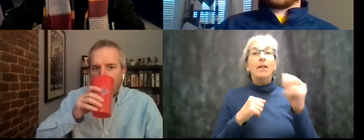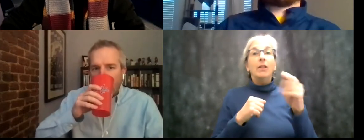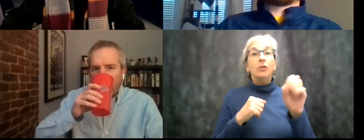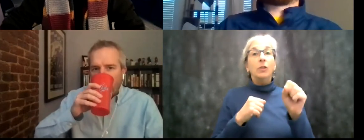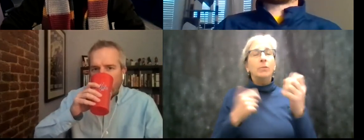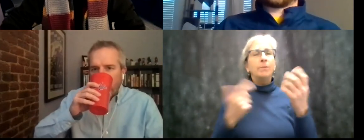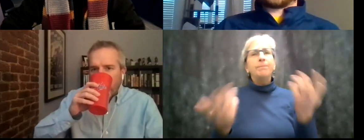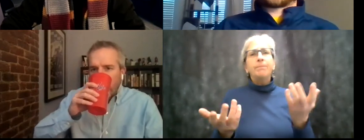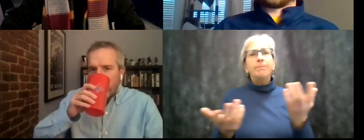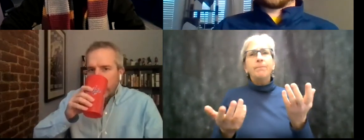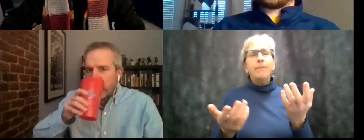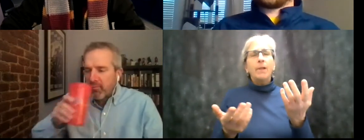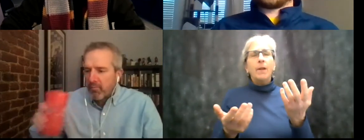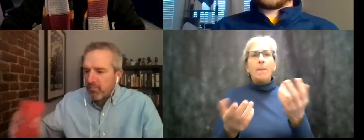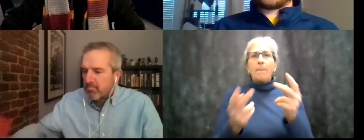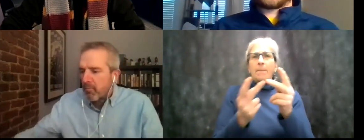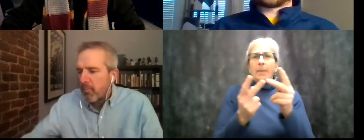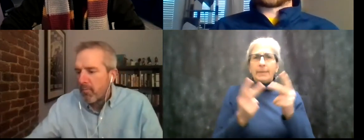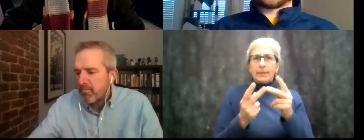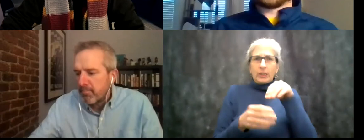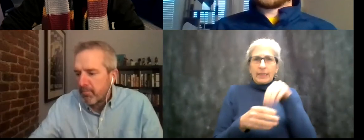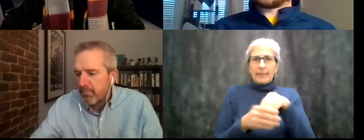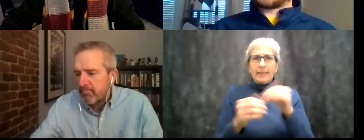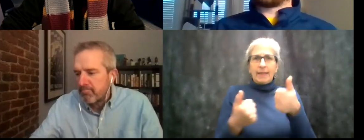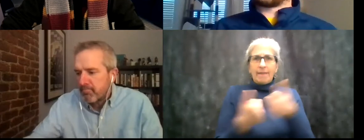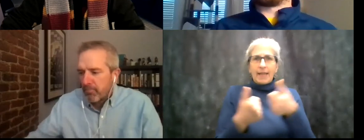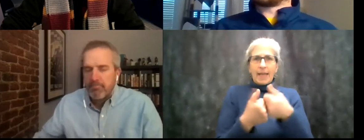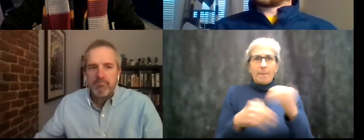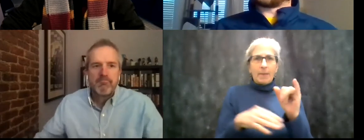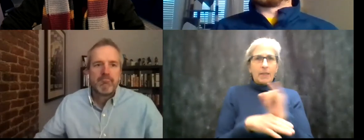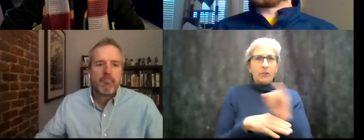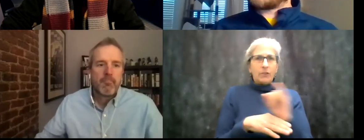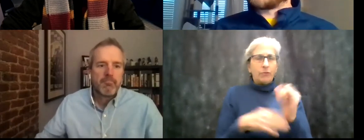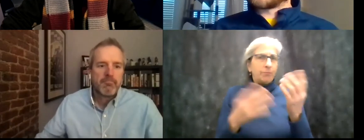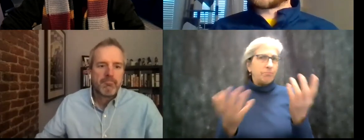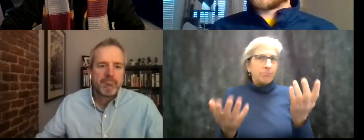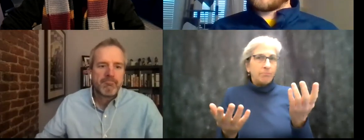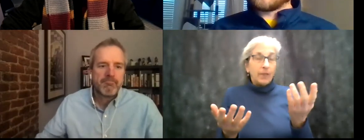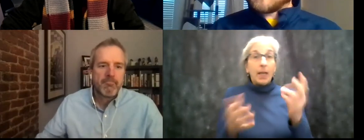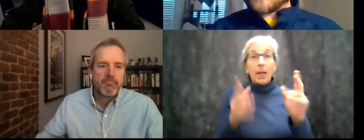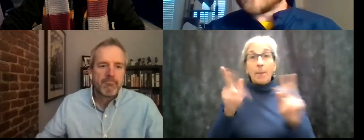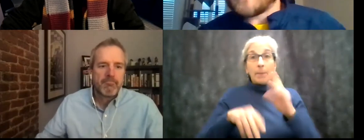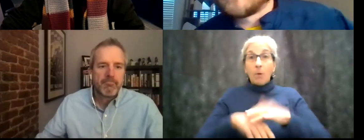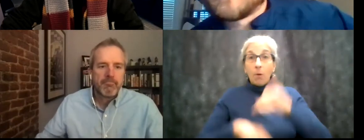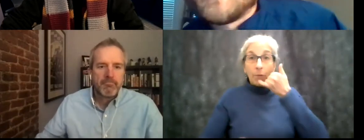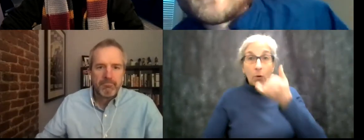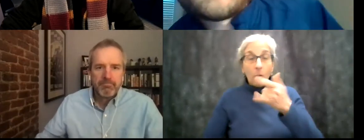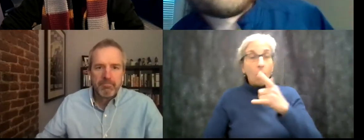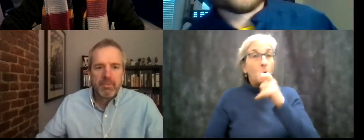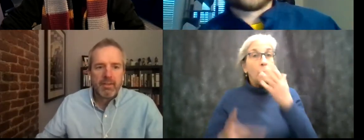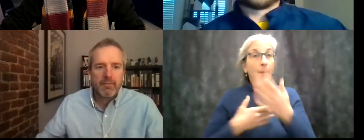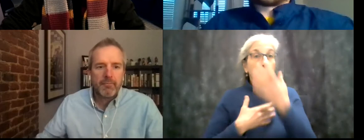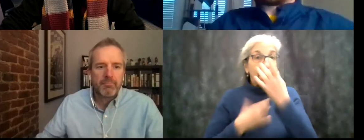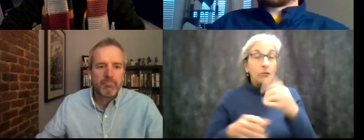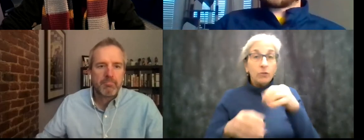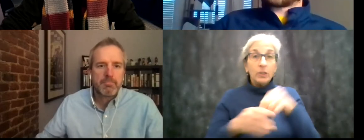what are the positions within the gaming industry that you know, folks on this call who might be interested in going into that